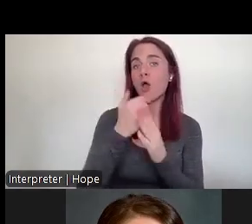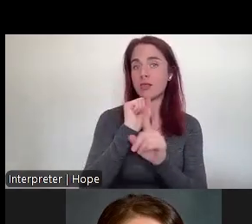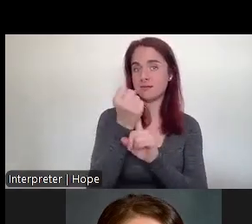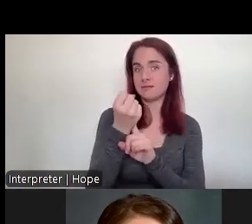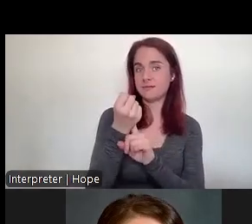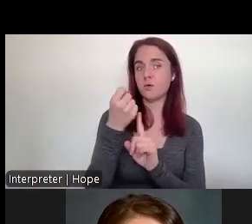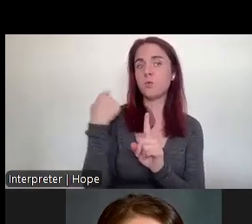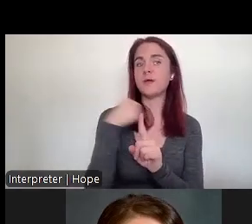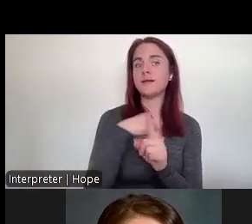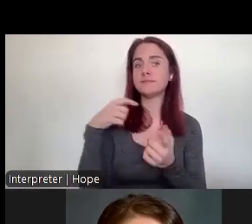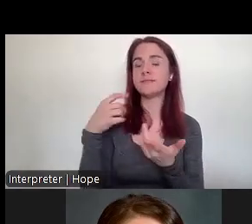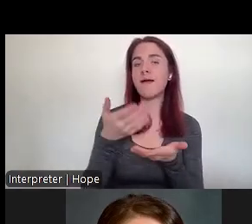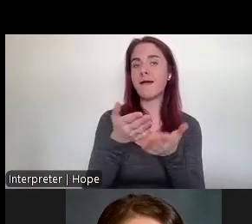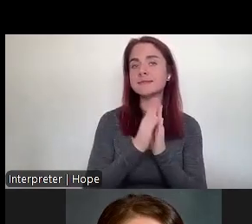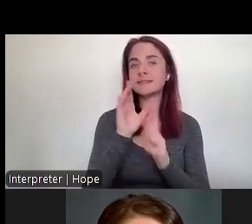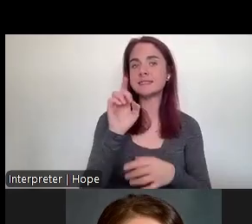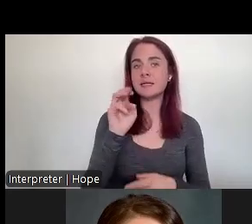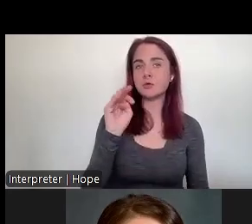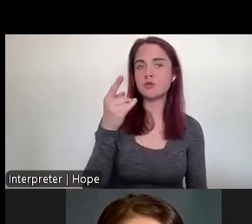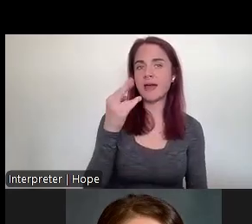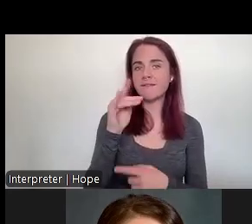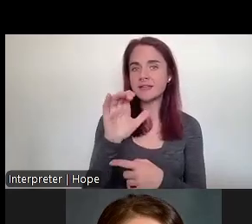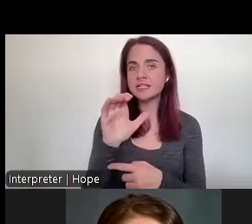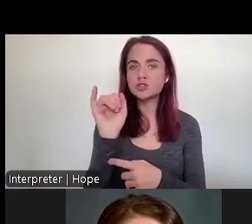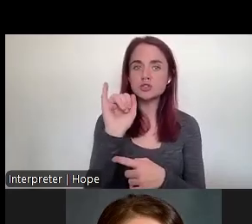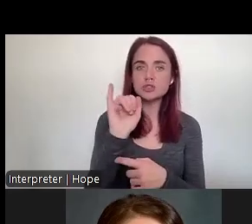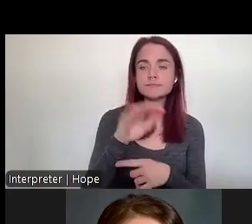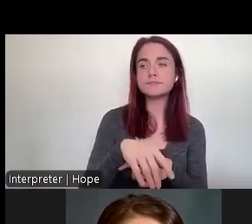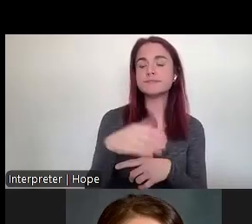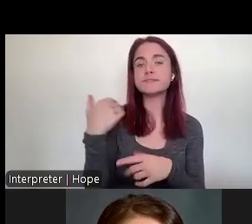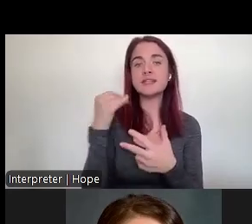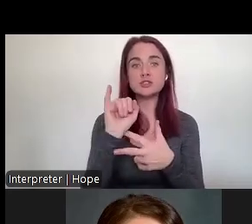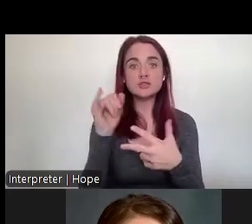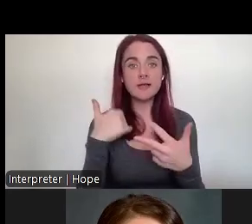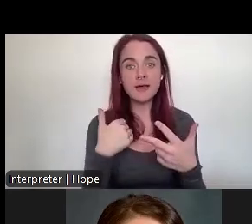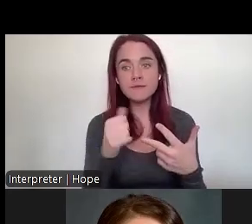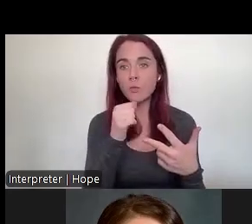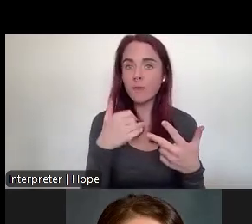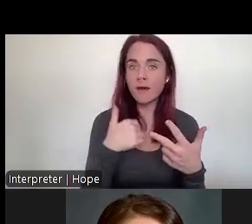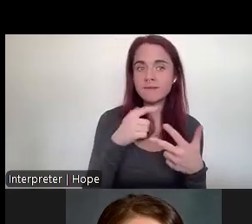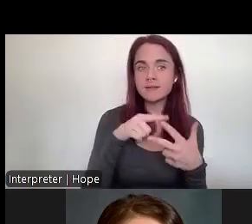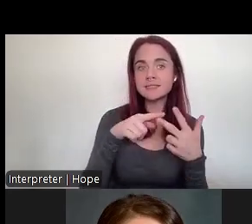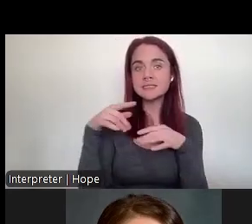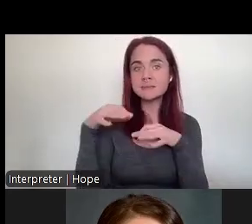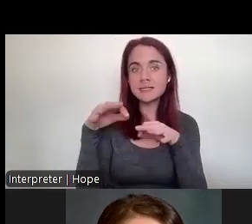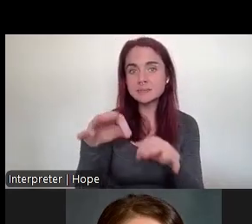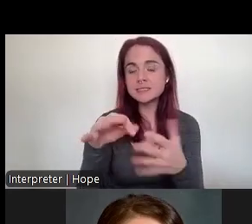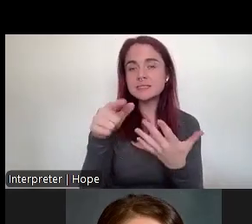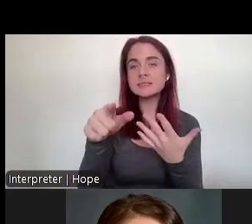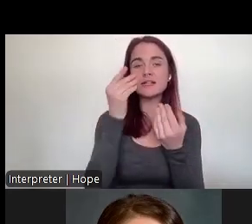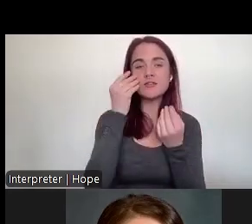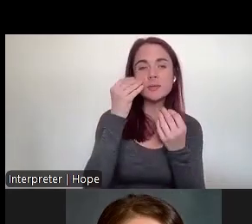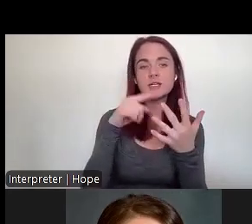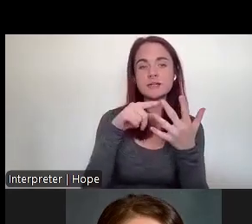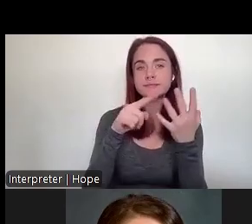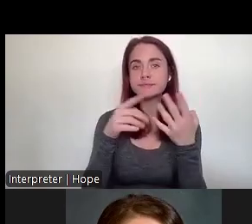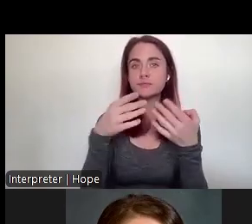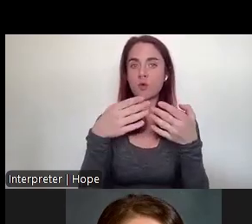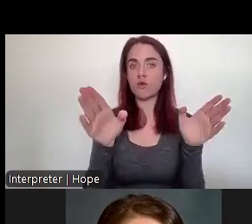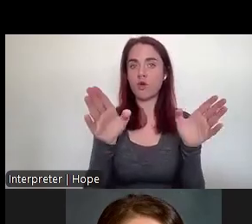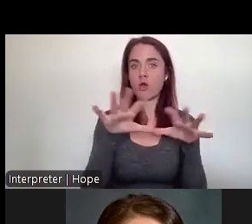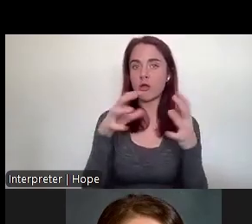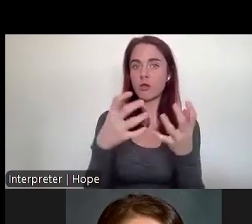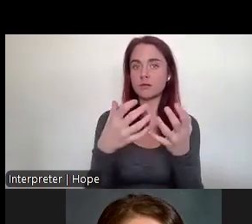collect demographic information, insurance status, specimen information, and overall diagnosis. For